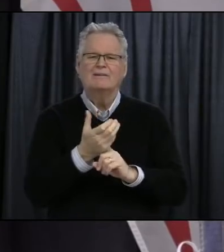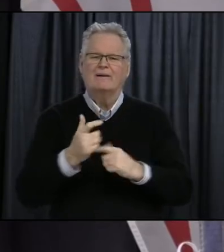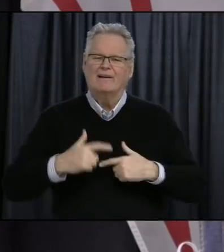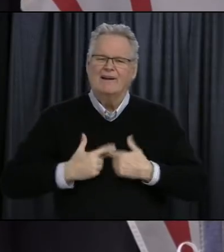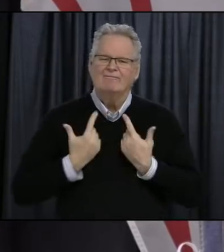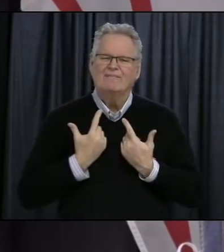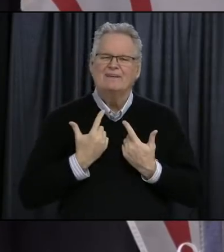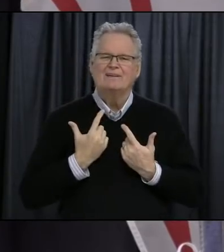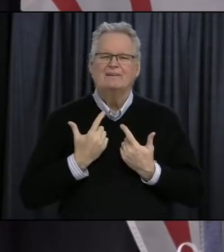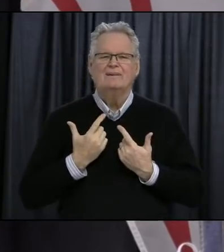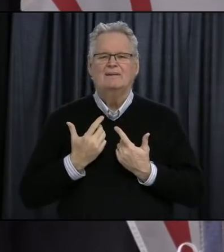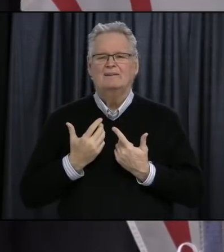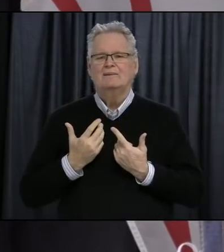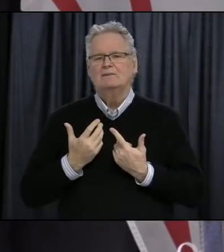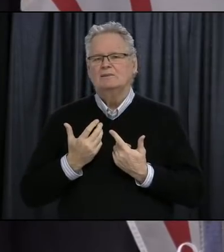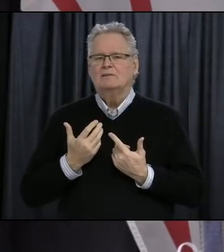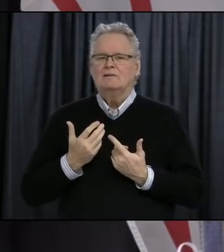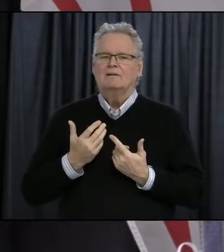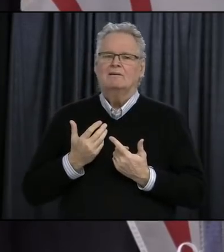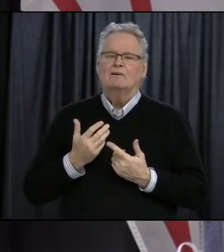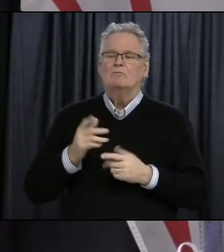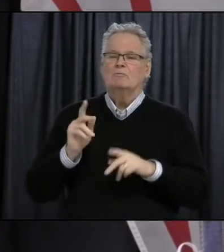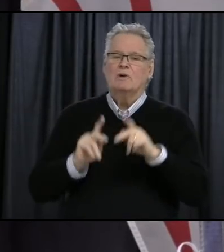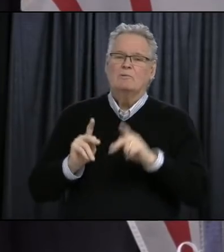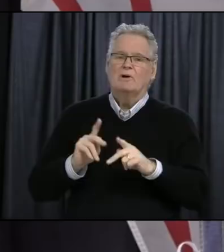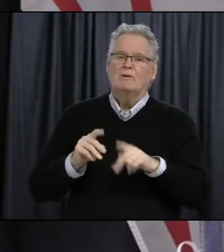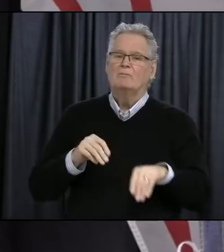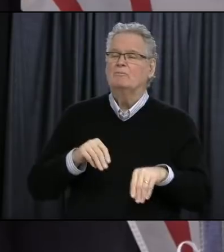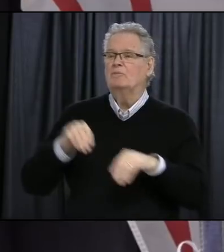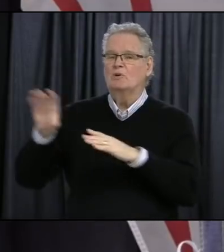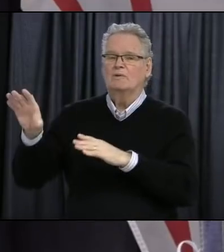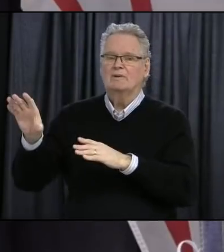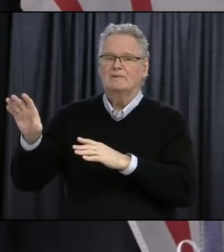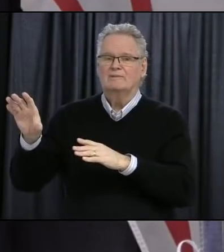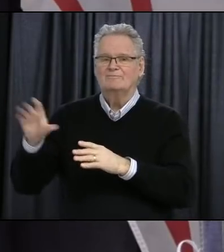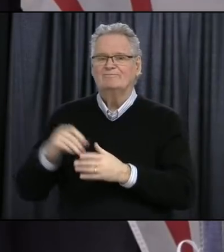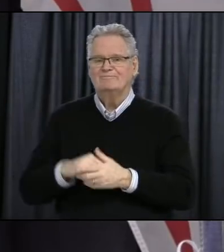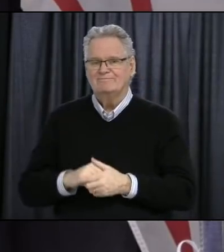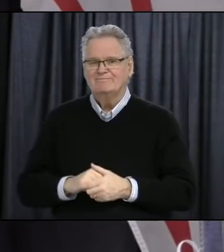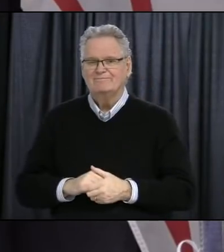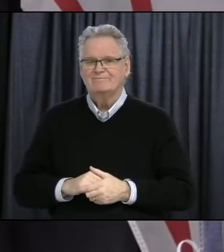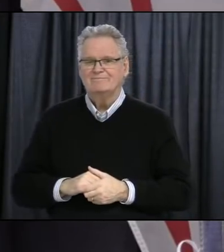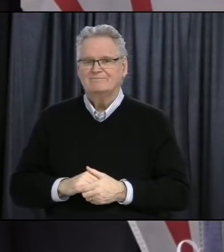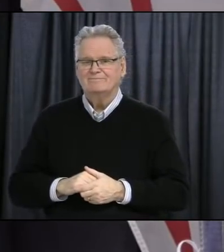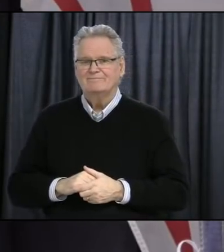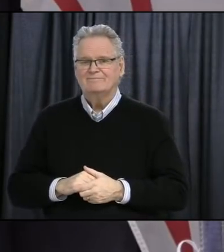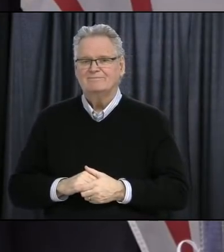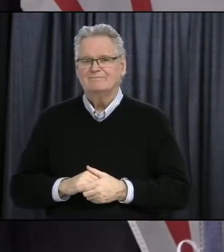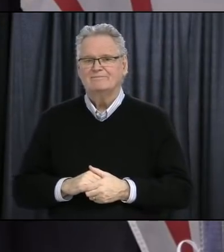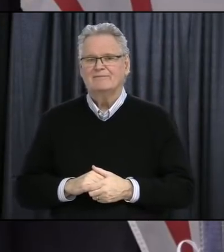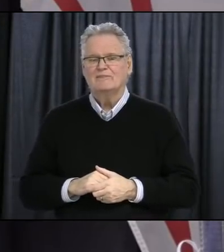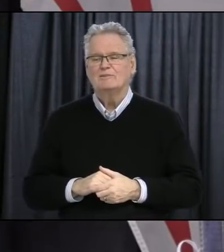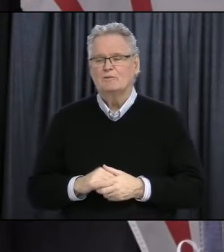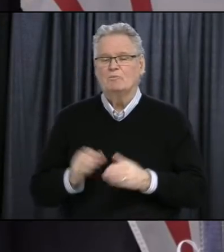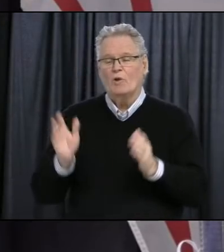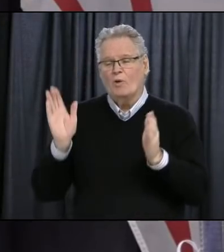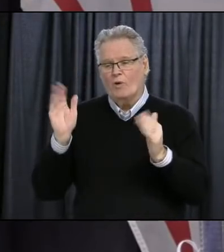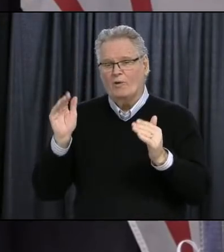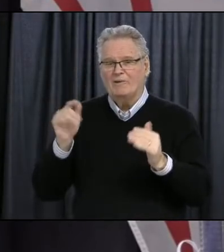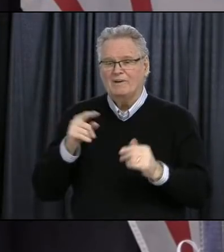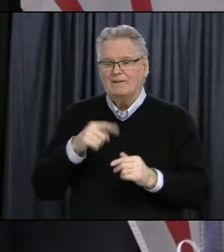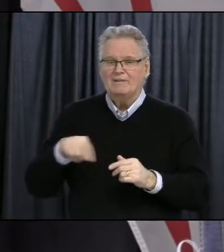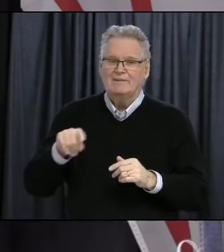We recognize their importance to who we are, and I think today's change shows a willingness to support the